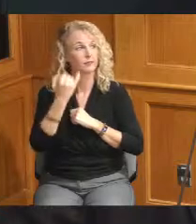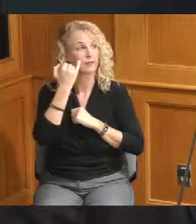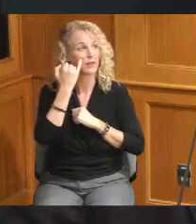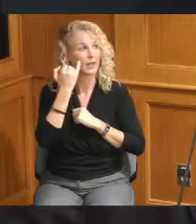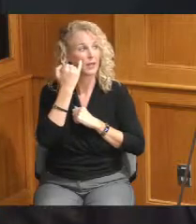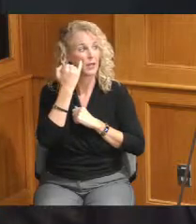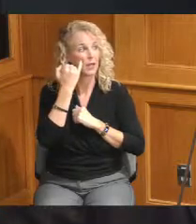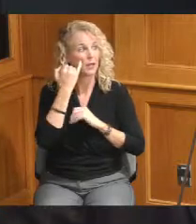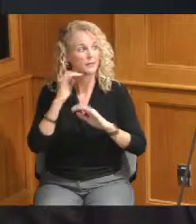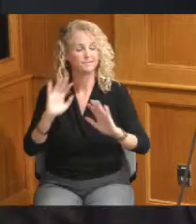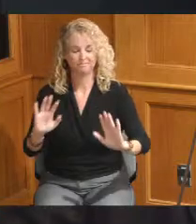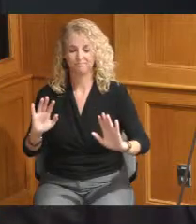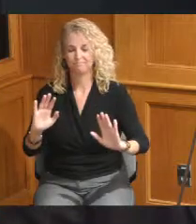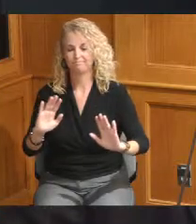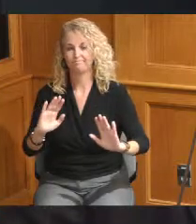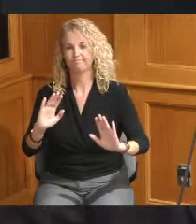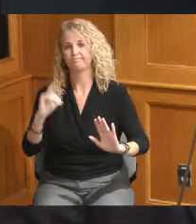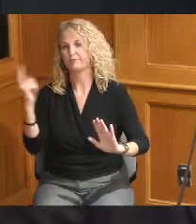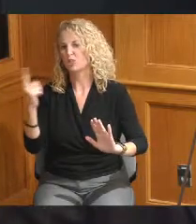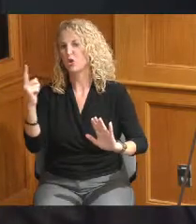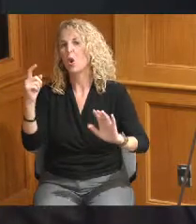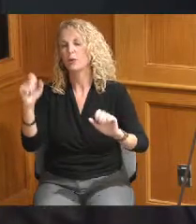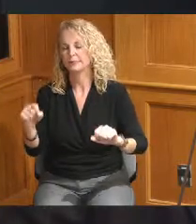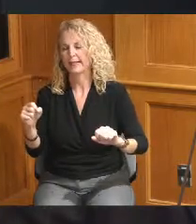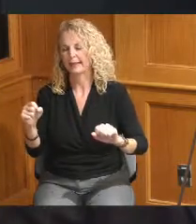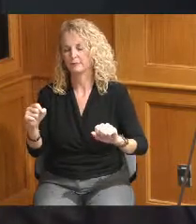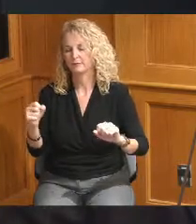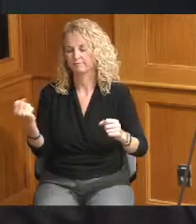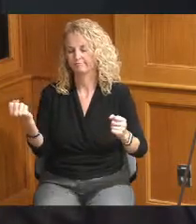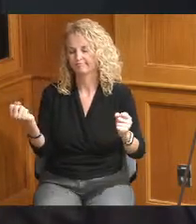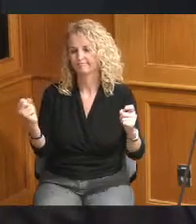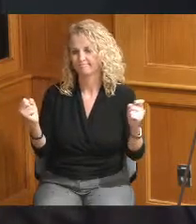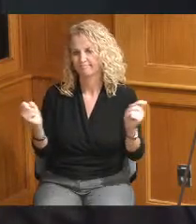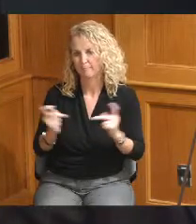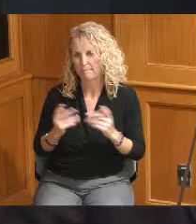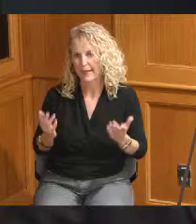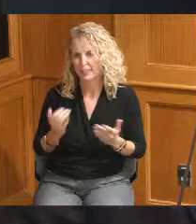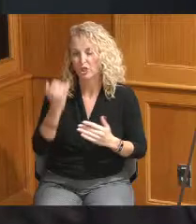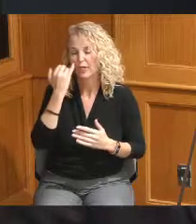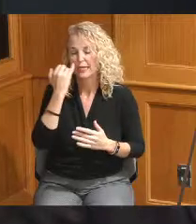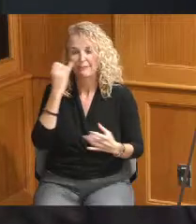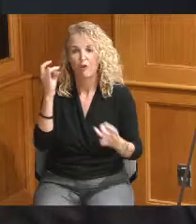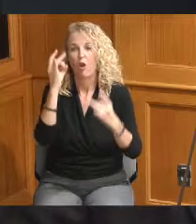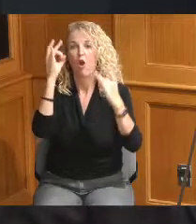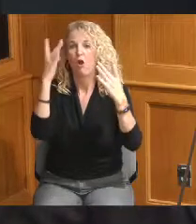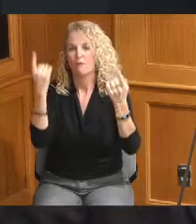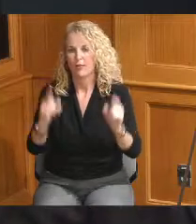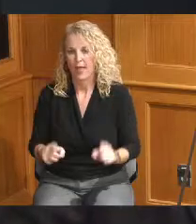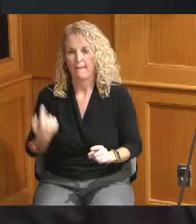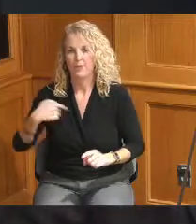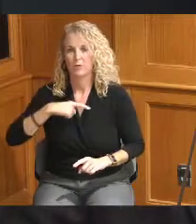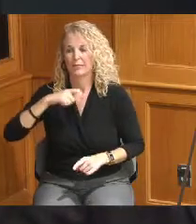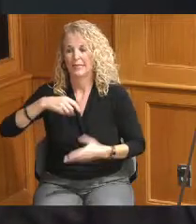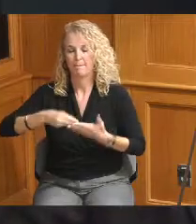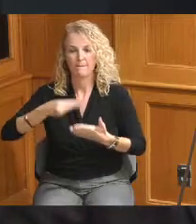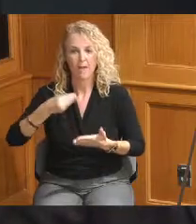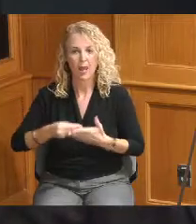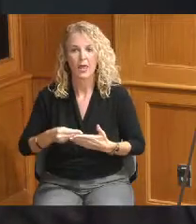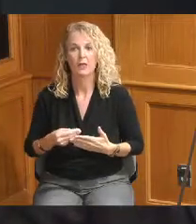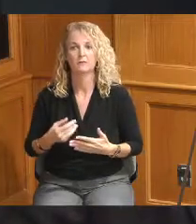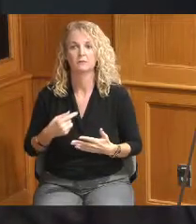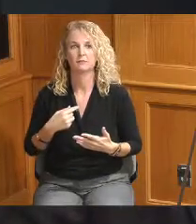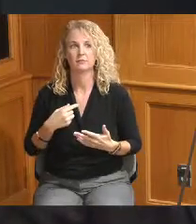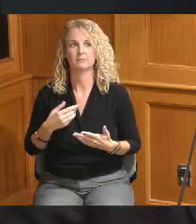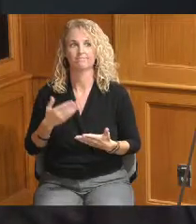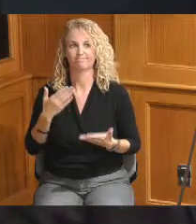to, and knowing that we could always come back, right? If we had a significant weather event and we needed more money, and we've said this over and over again, I'm not